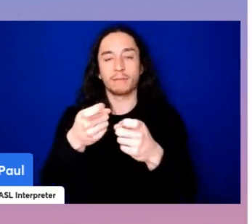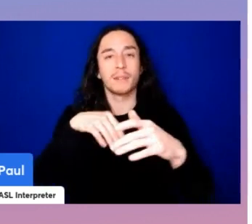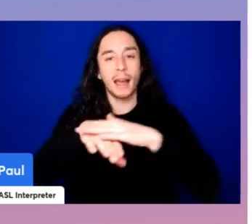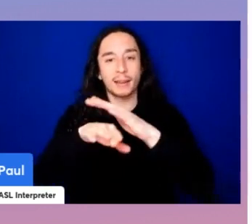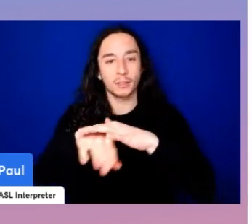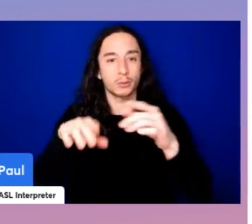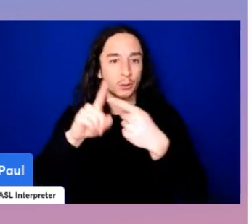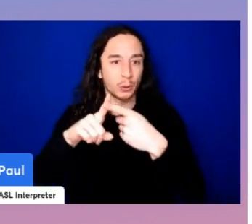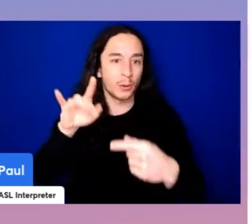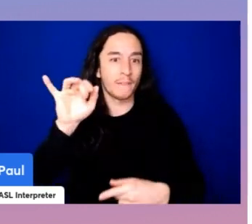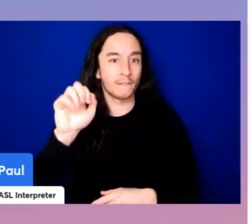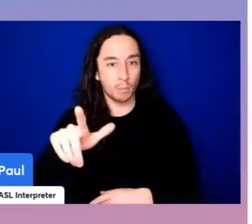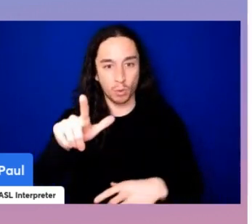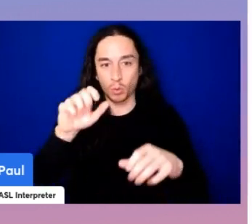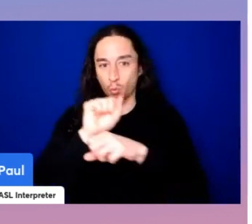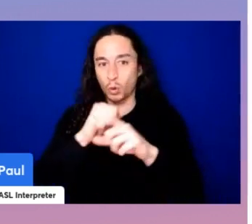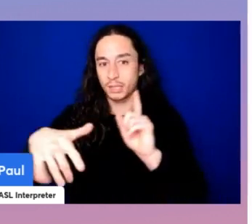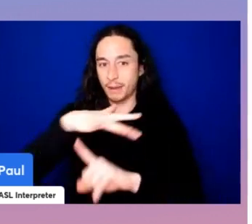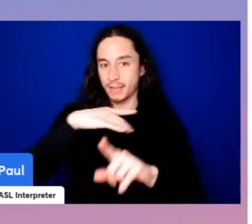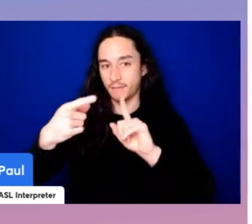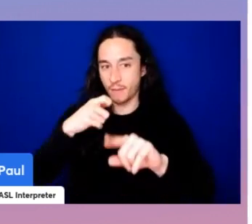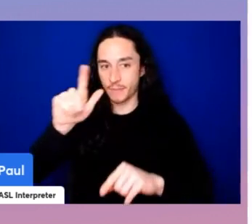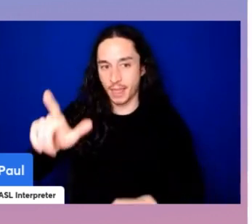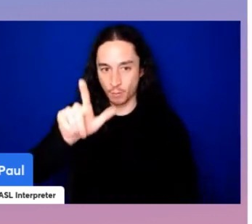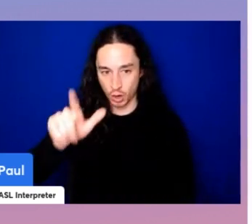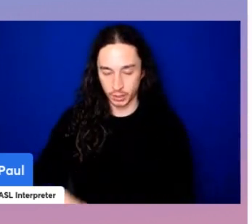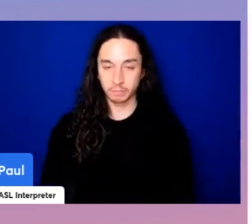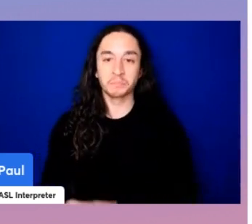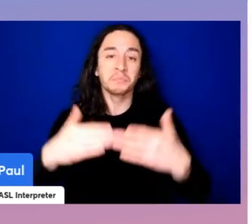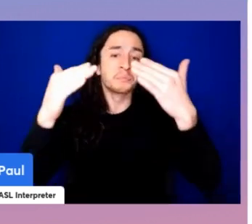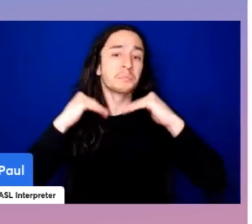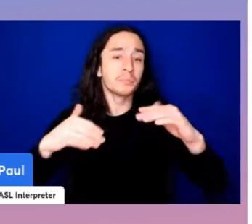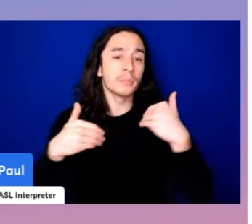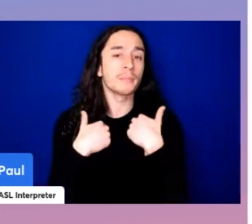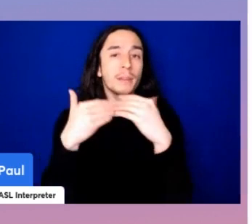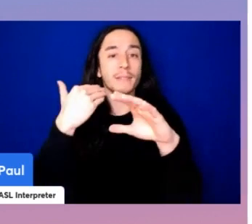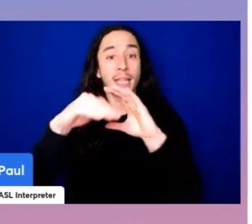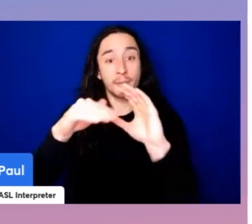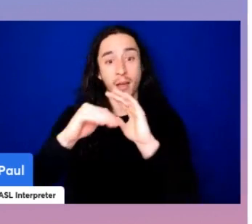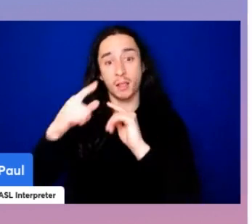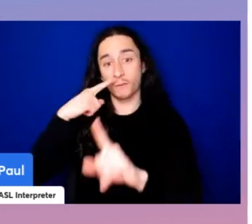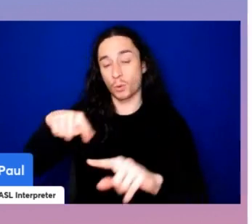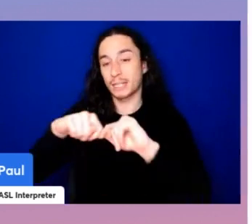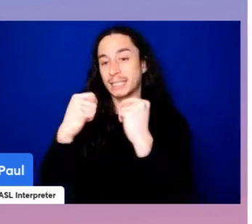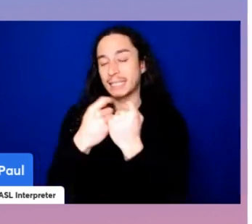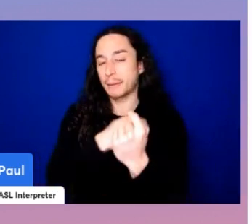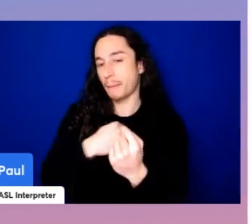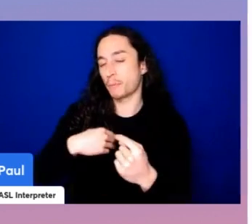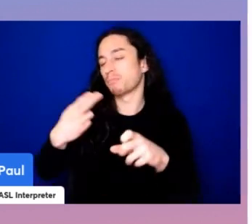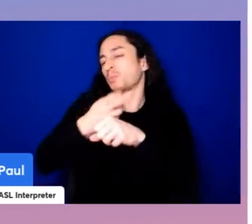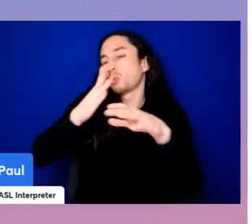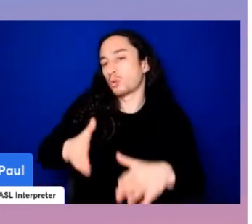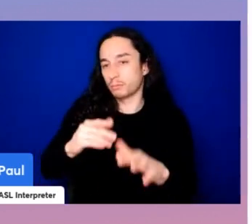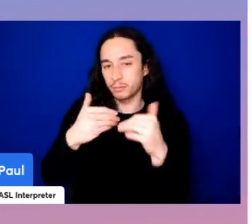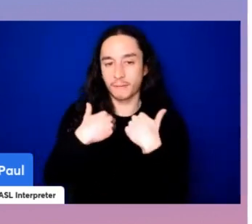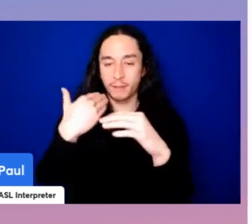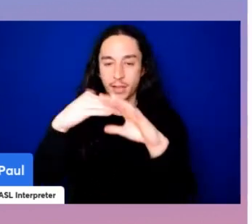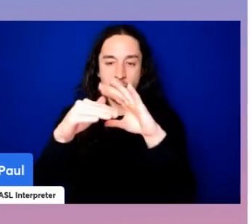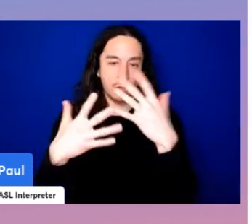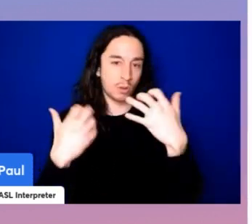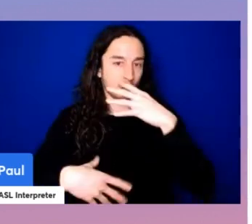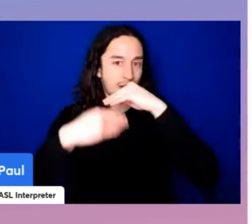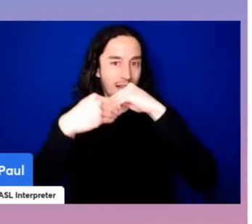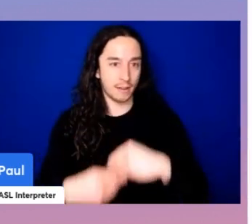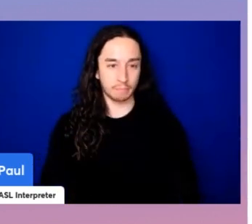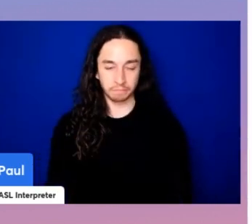workspace from the library. And then we have the email address for the team member or for the user that we want to add. So we